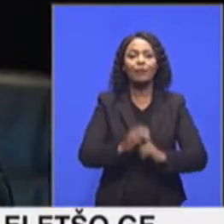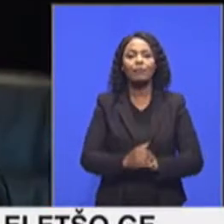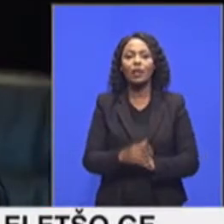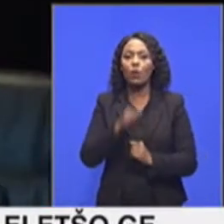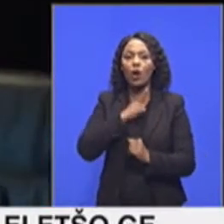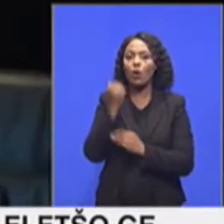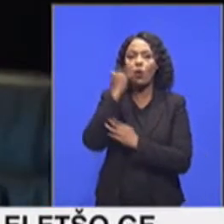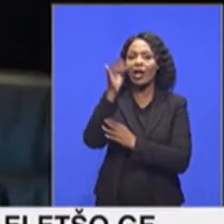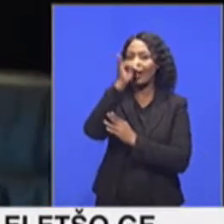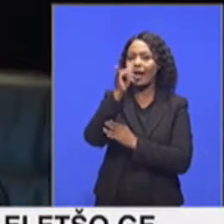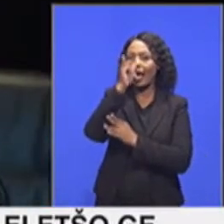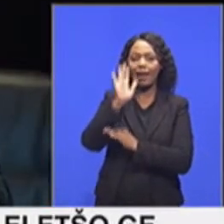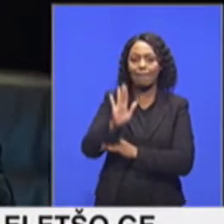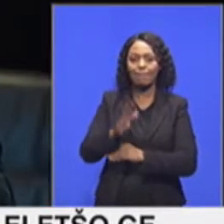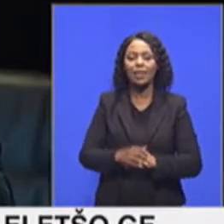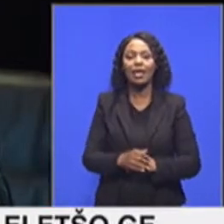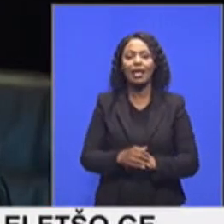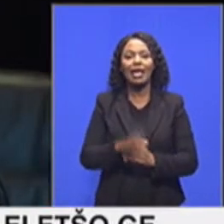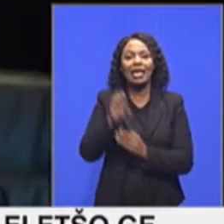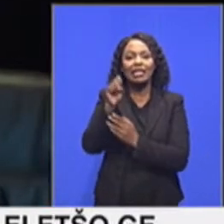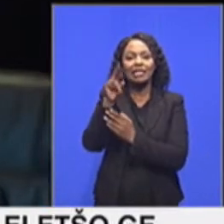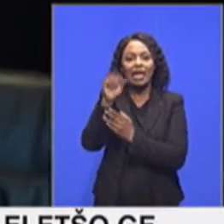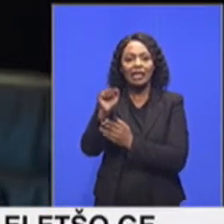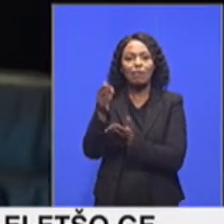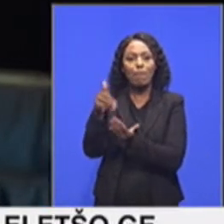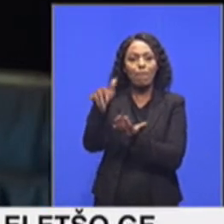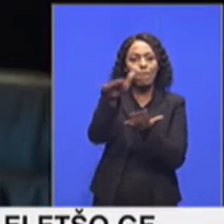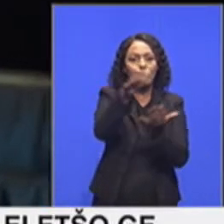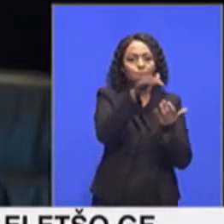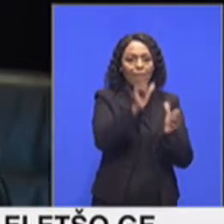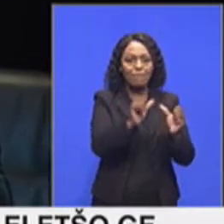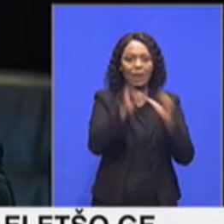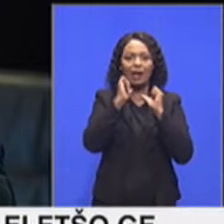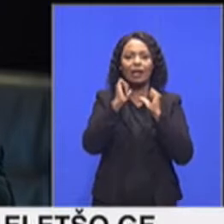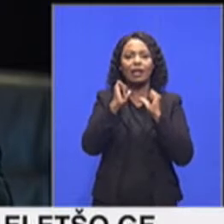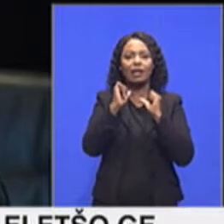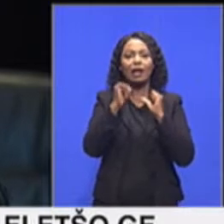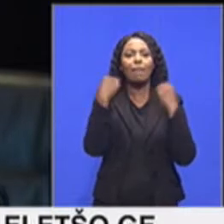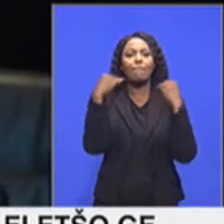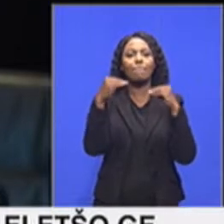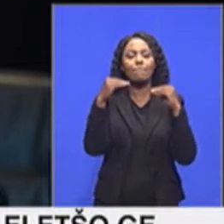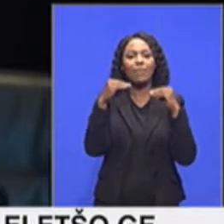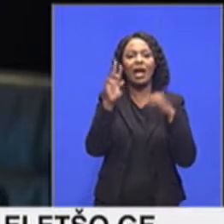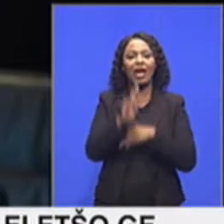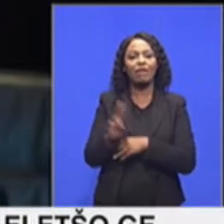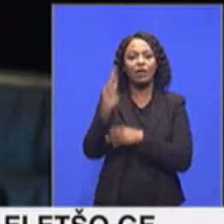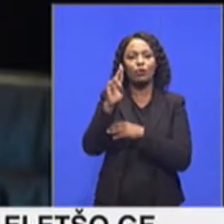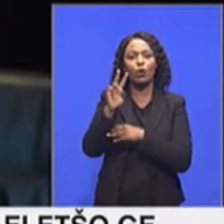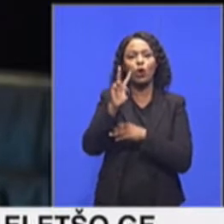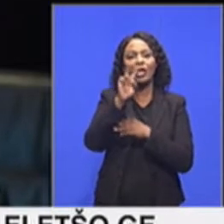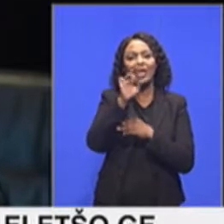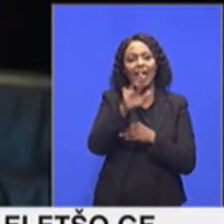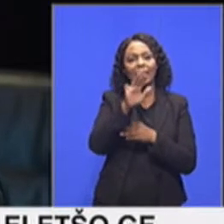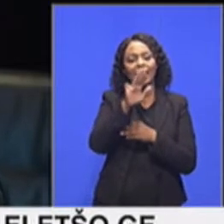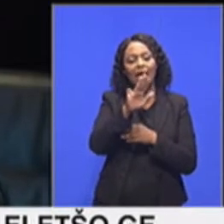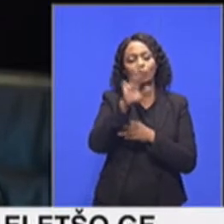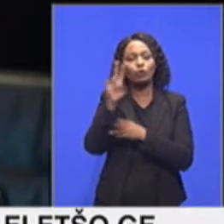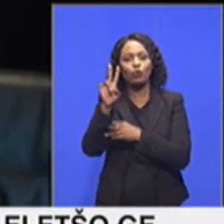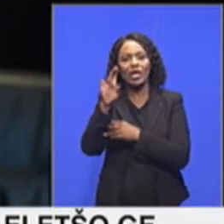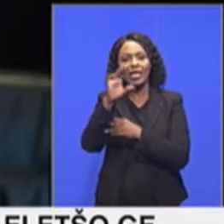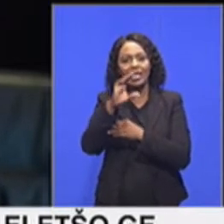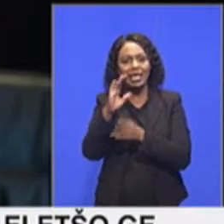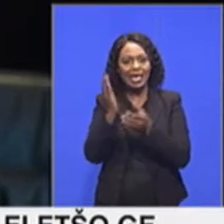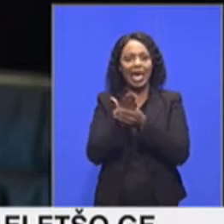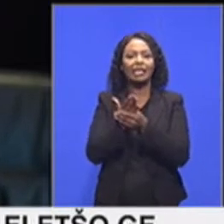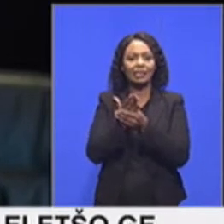Furthermore, SARS has collected more than 1.2 billion in revenue and handed over 92 cases for criminal proceeding with